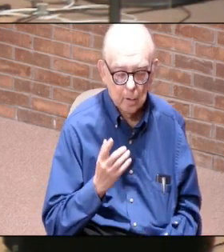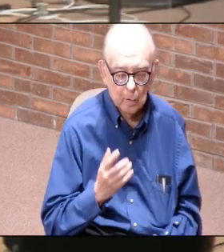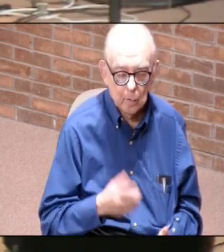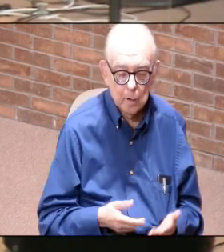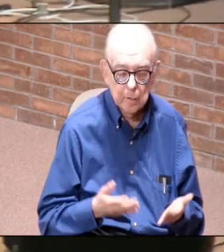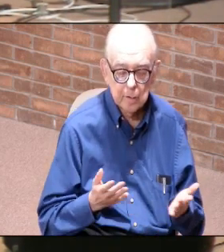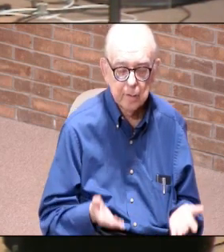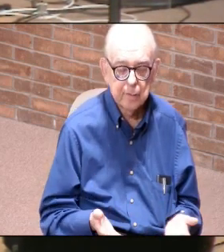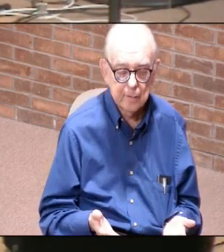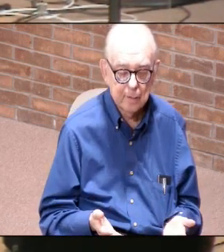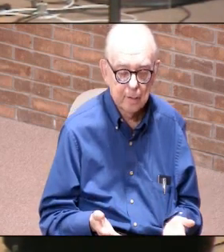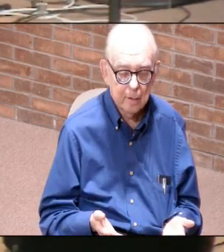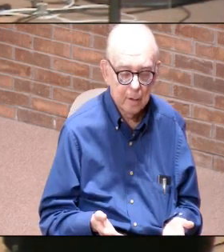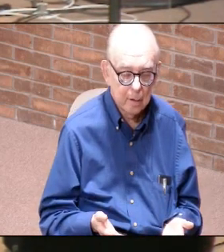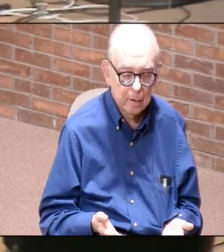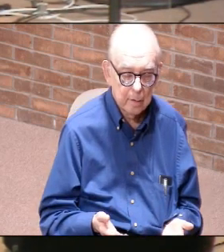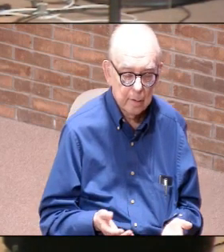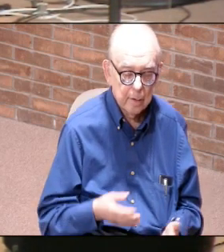left?